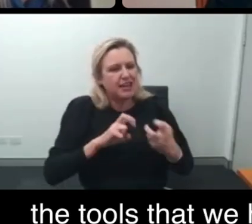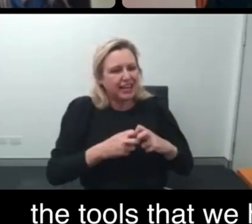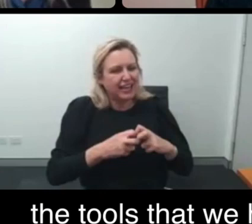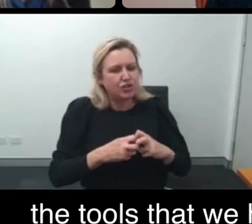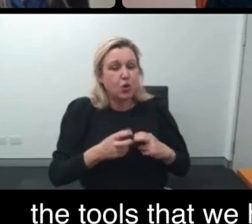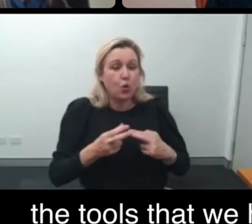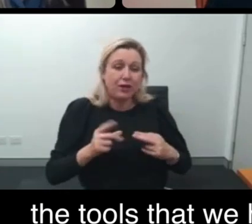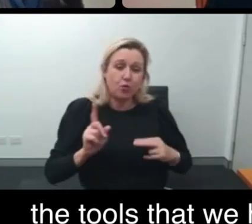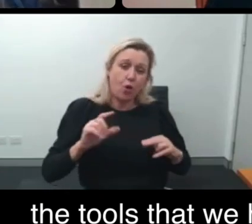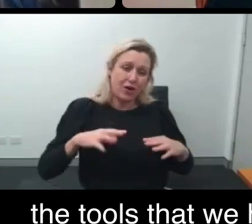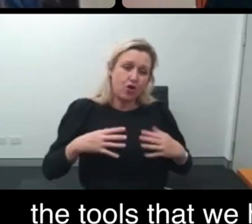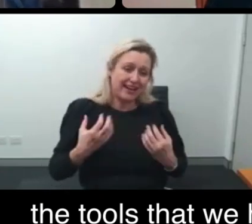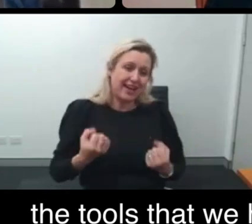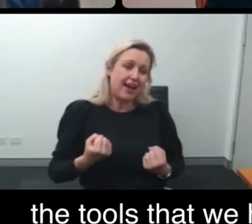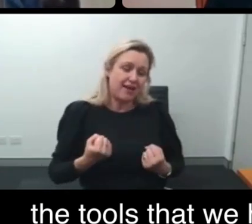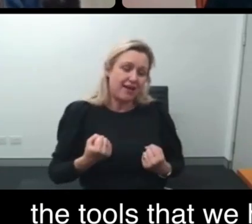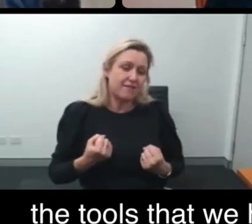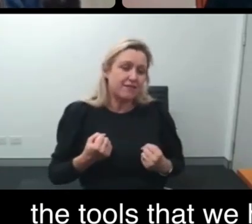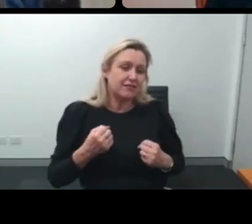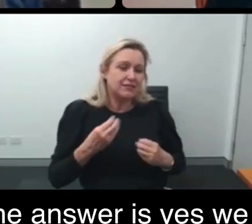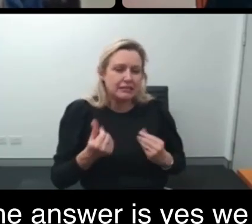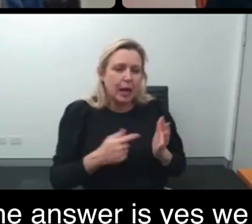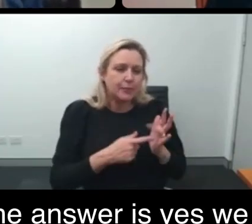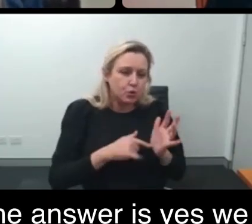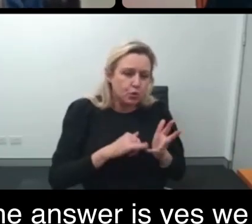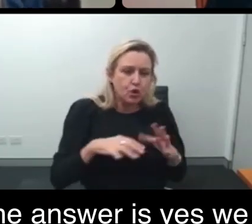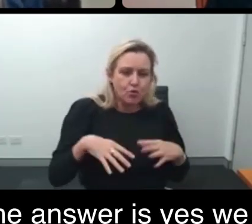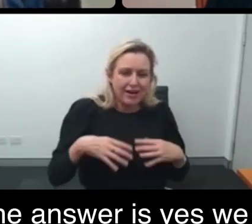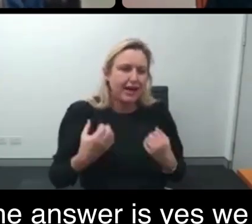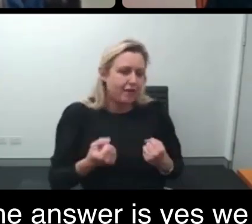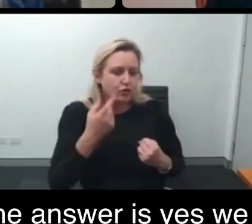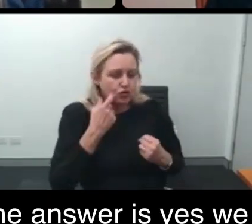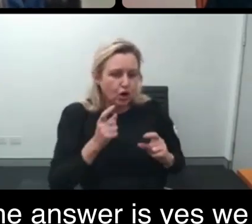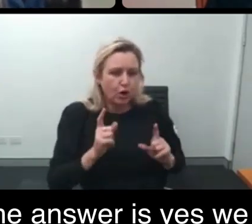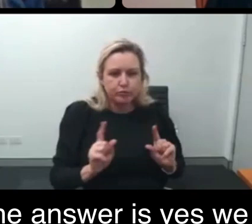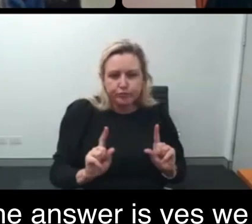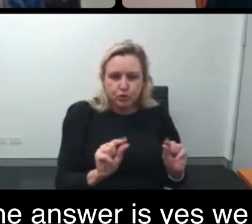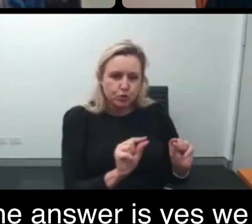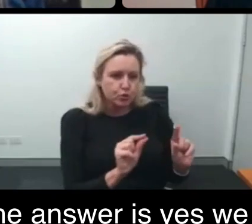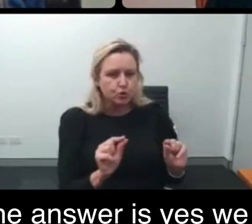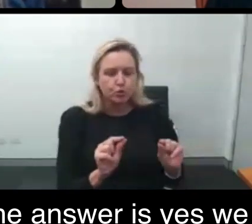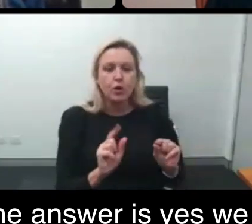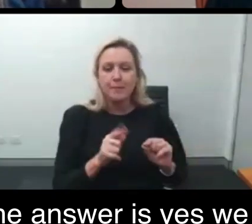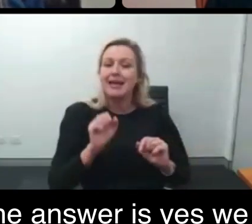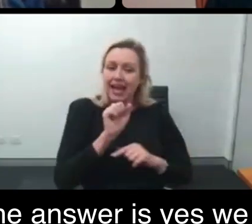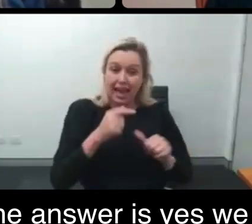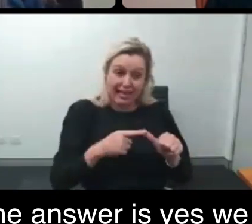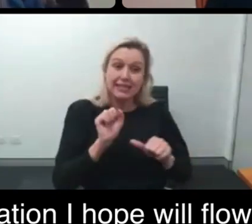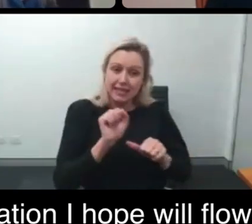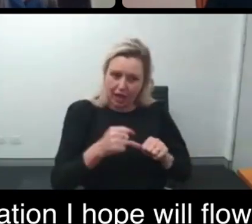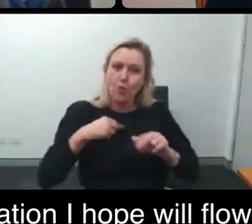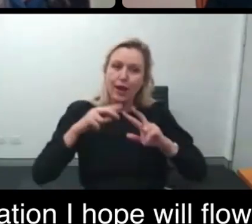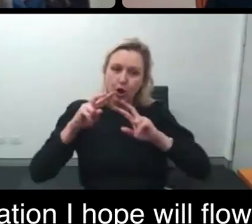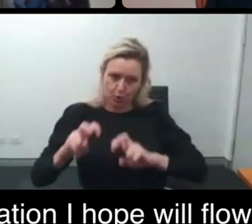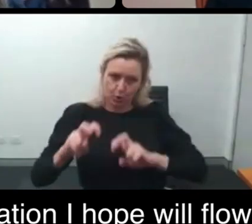we have at our disposal. So the answer is yes, we are looking into it, and